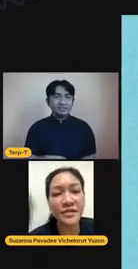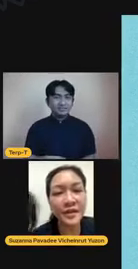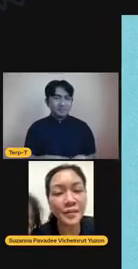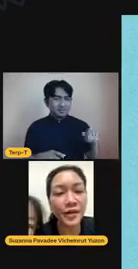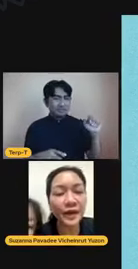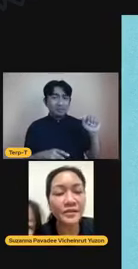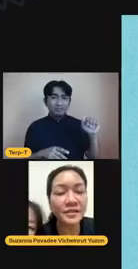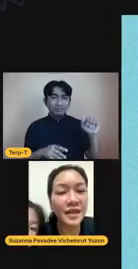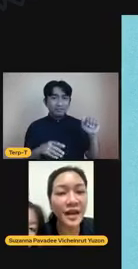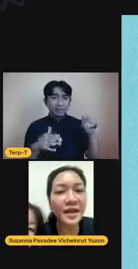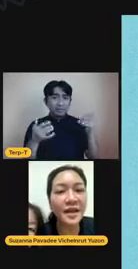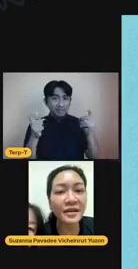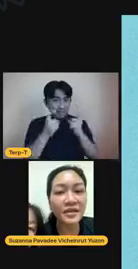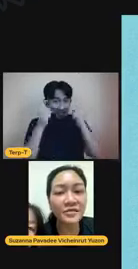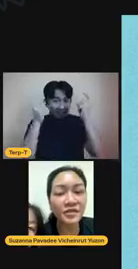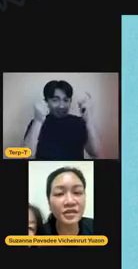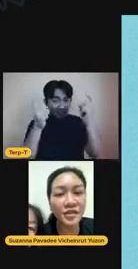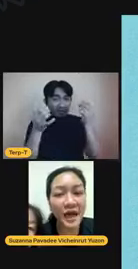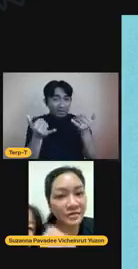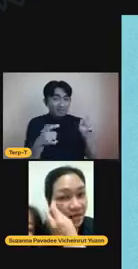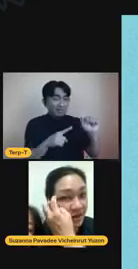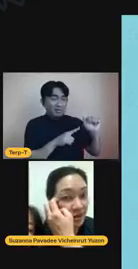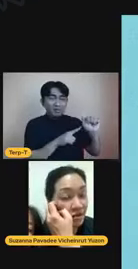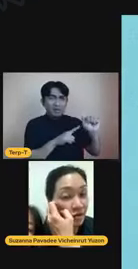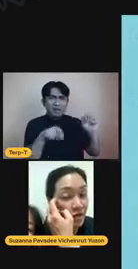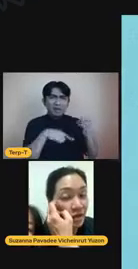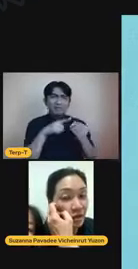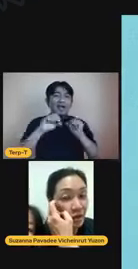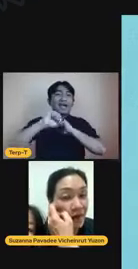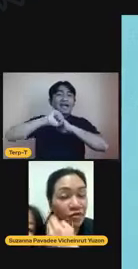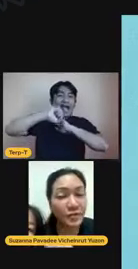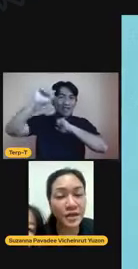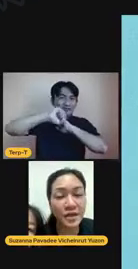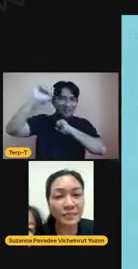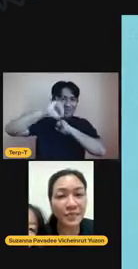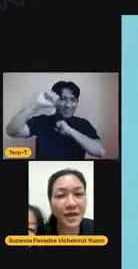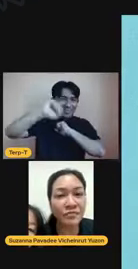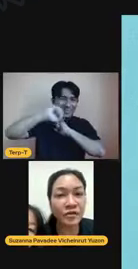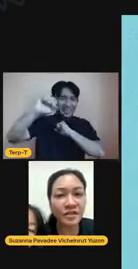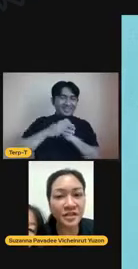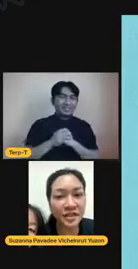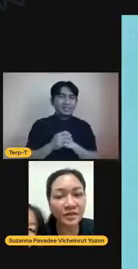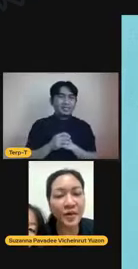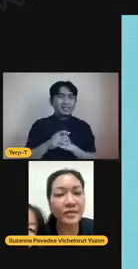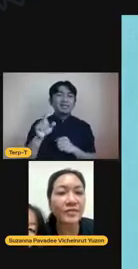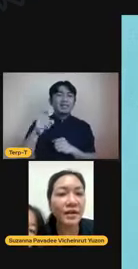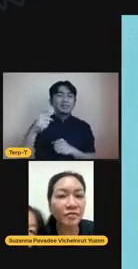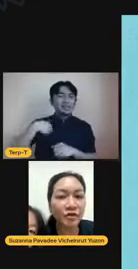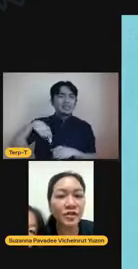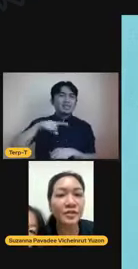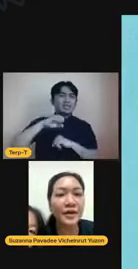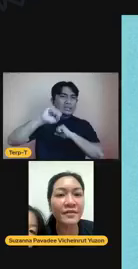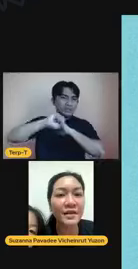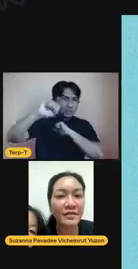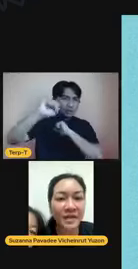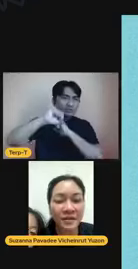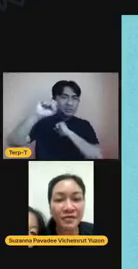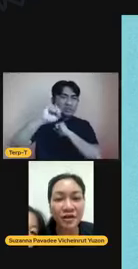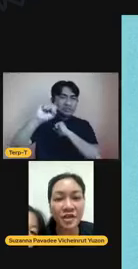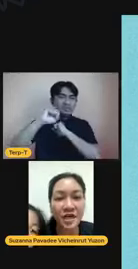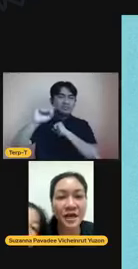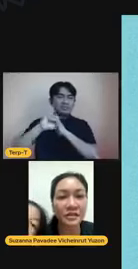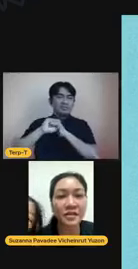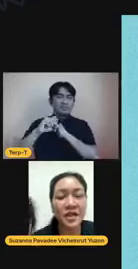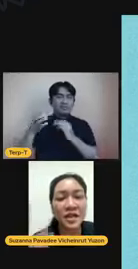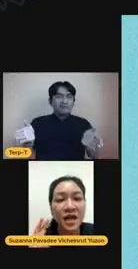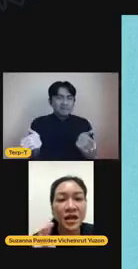So in Celebrate, A is for to advocate. So we have to be advocacy, we have to have an advocacy, we have to advocate